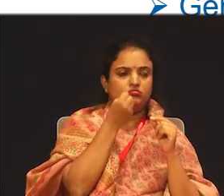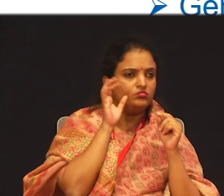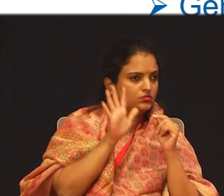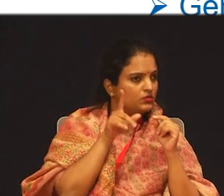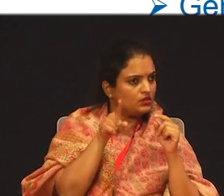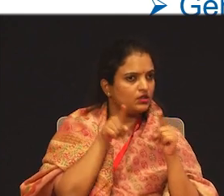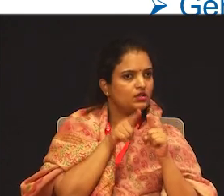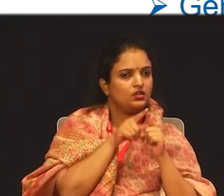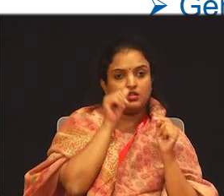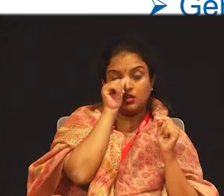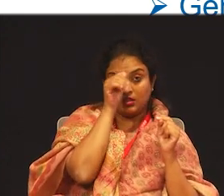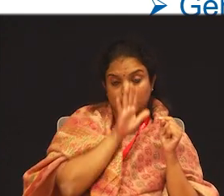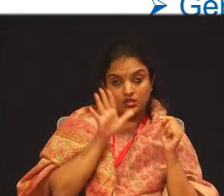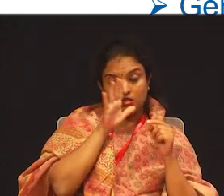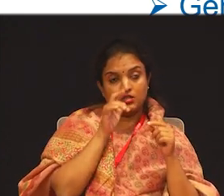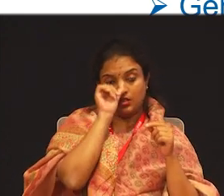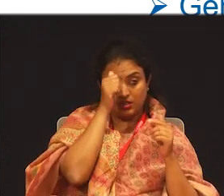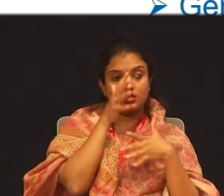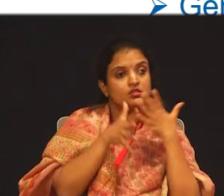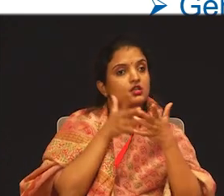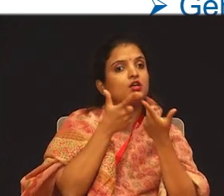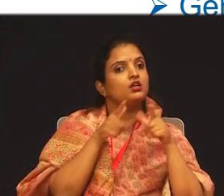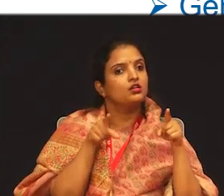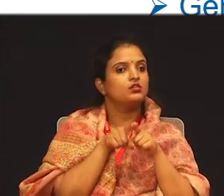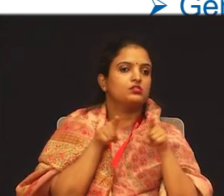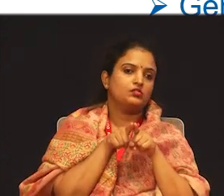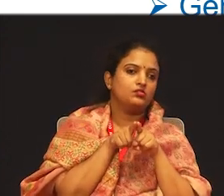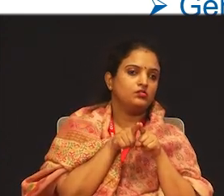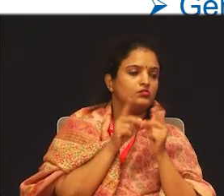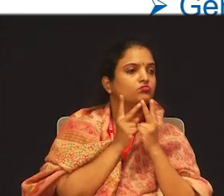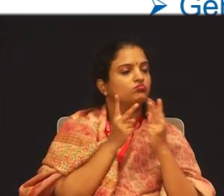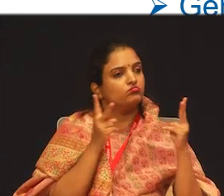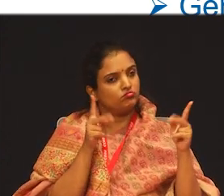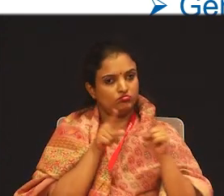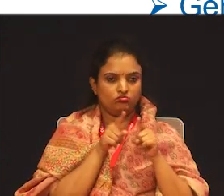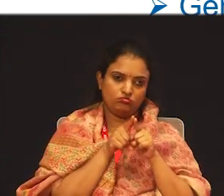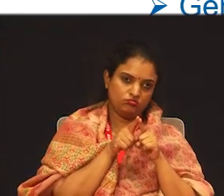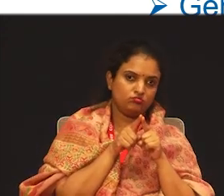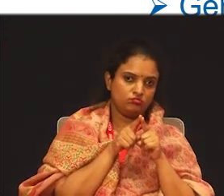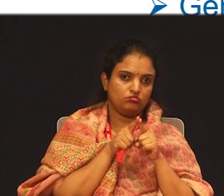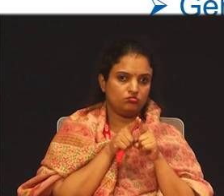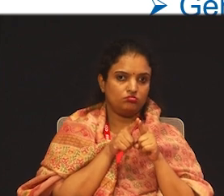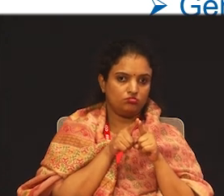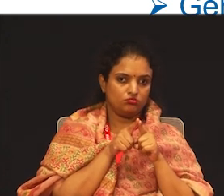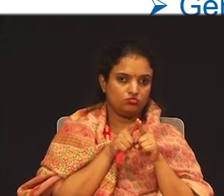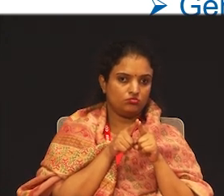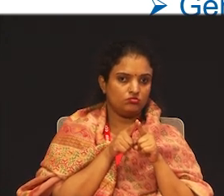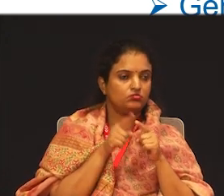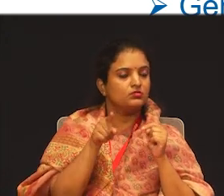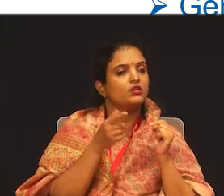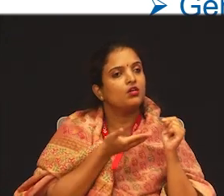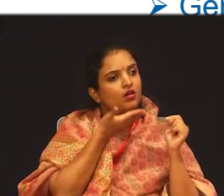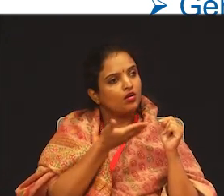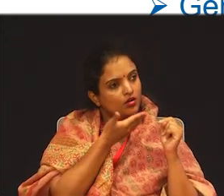that Indian Sign Language is at par with other languages. That is why it has